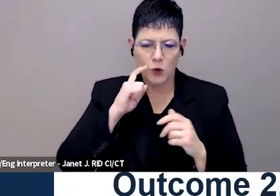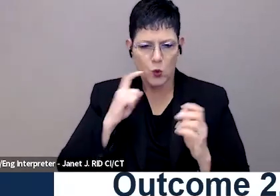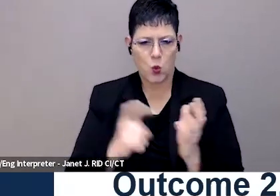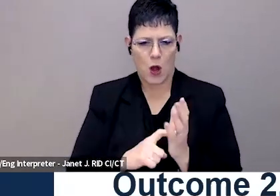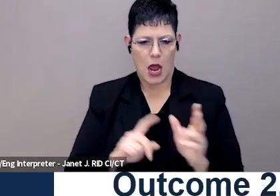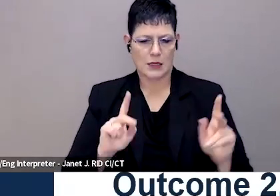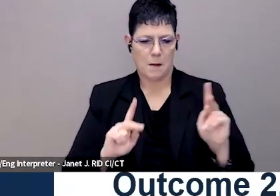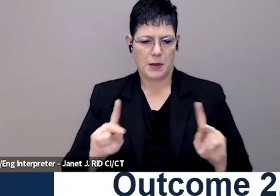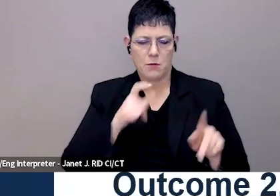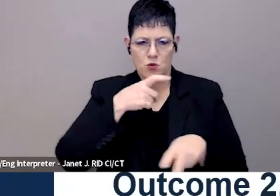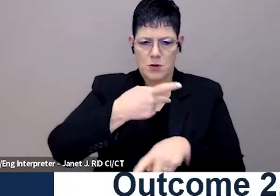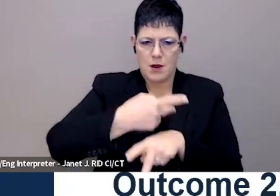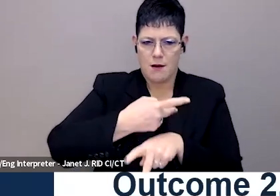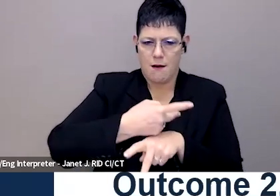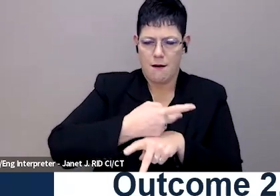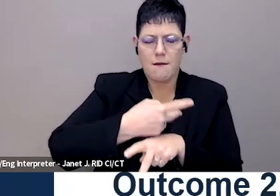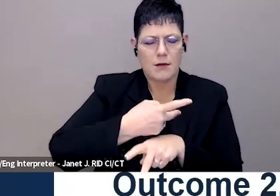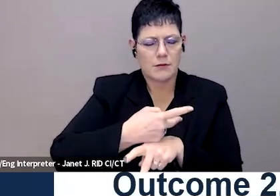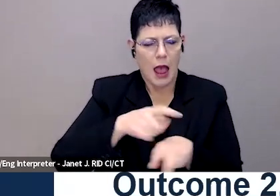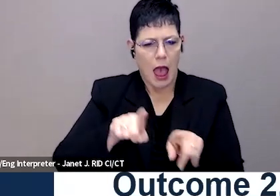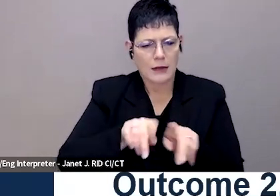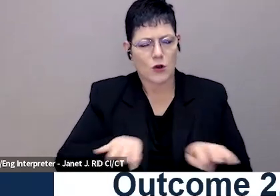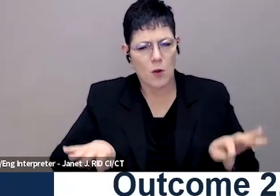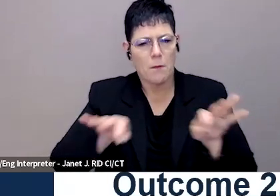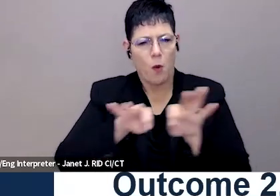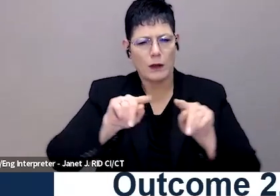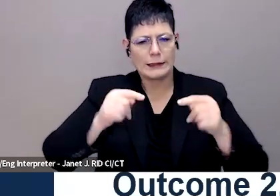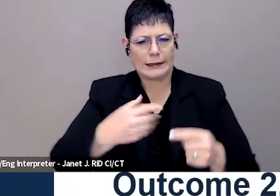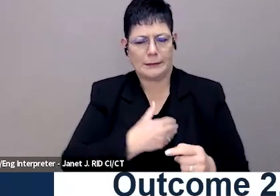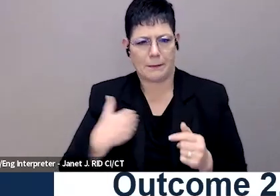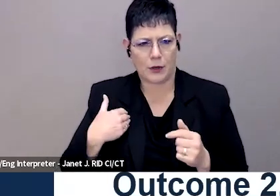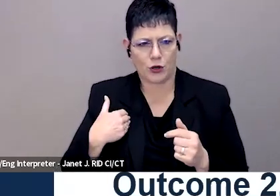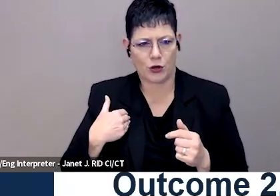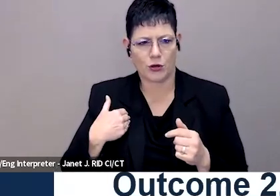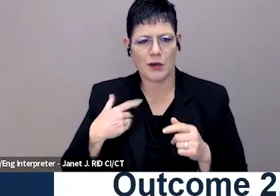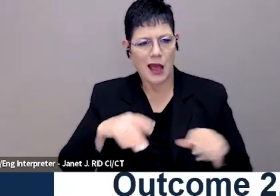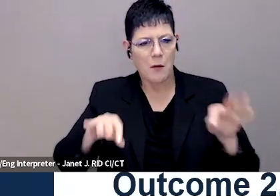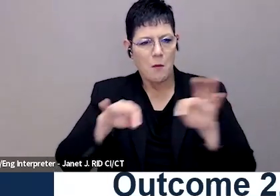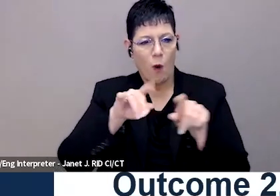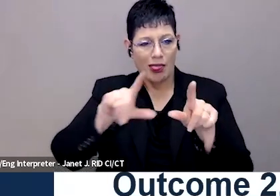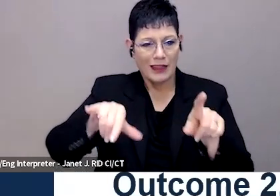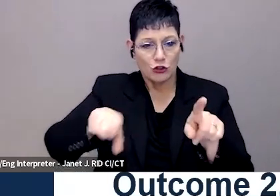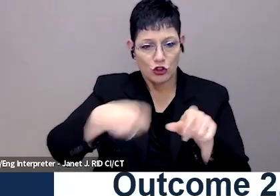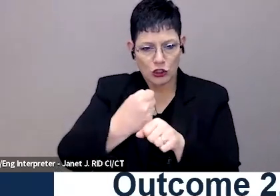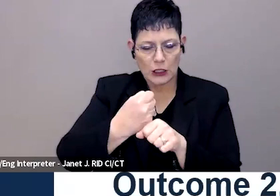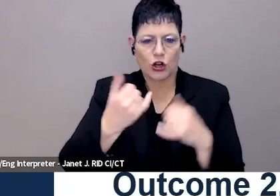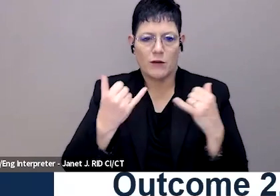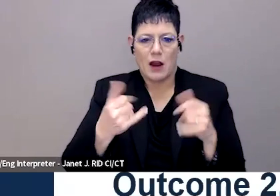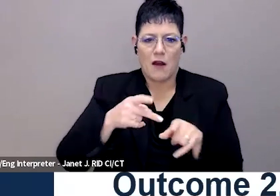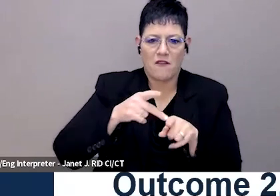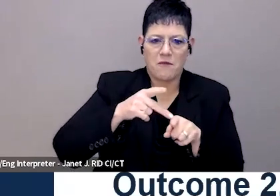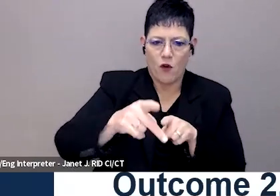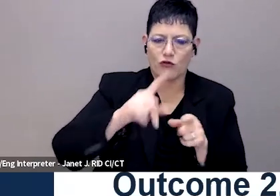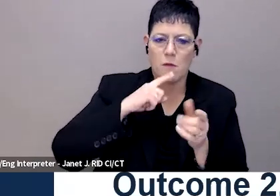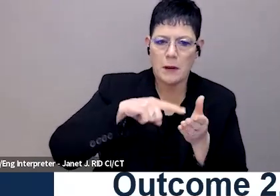caregivers as critical team members, and why it's such a big deal that Medicare this year, for the first time, is paying healthcare professionals, as Jason